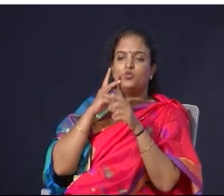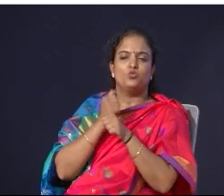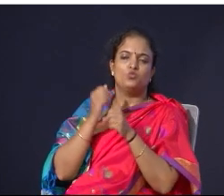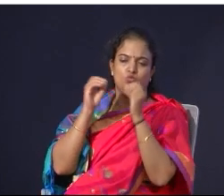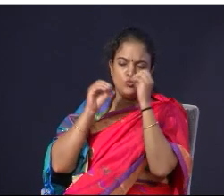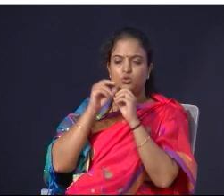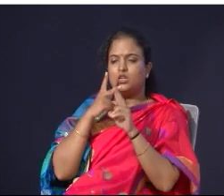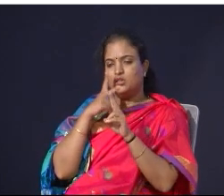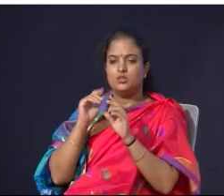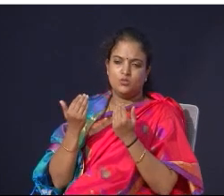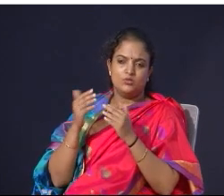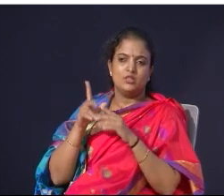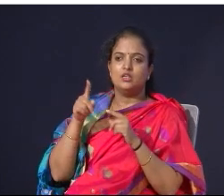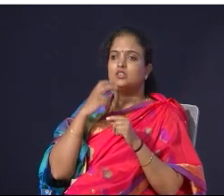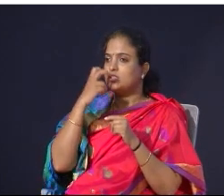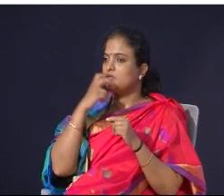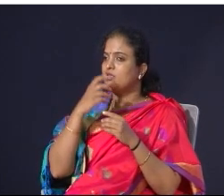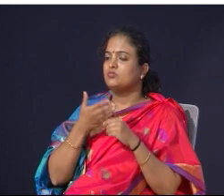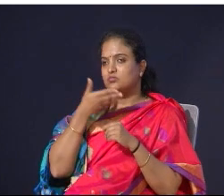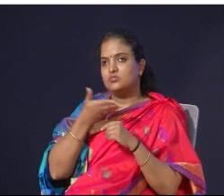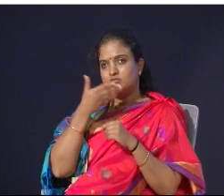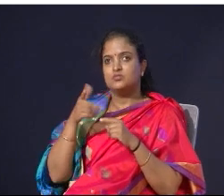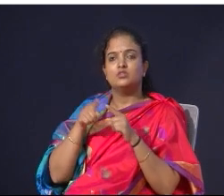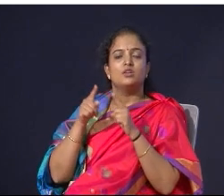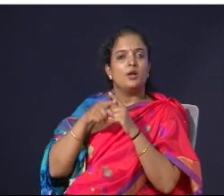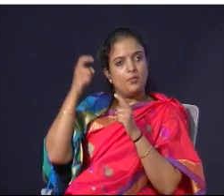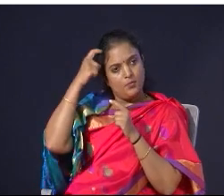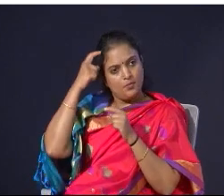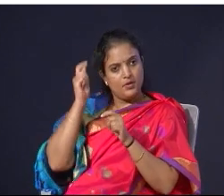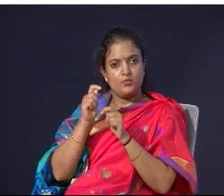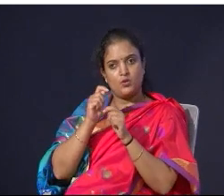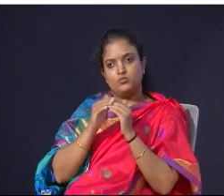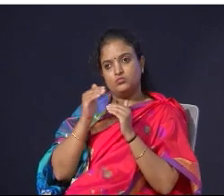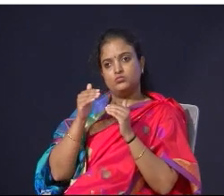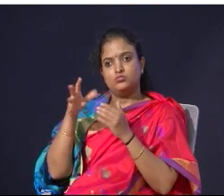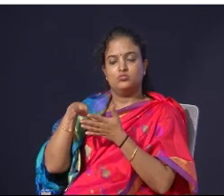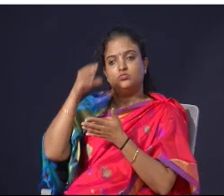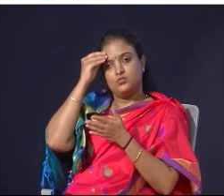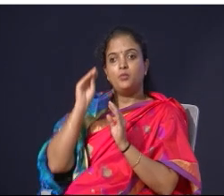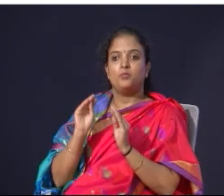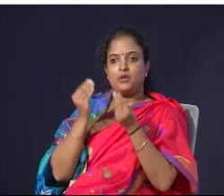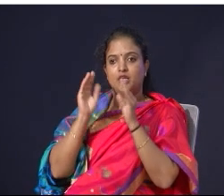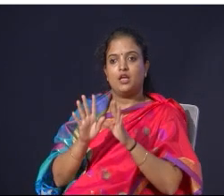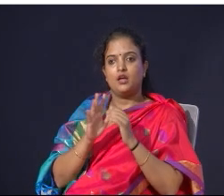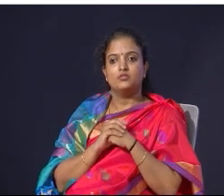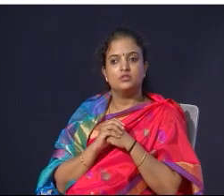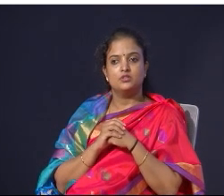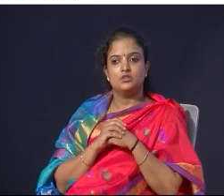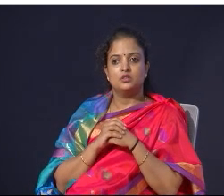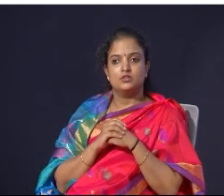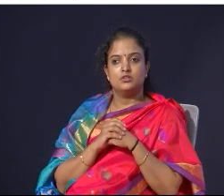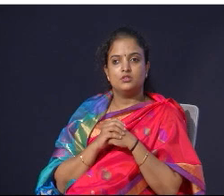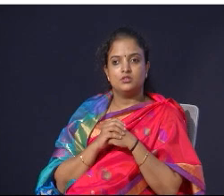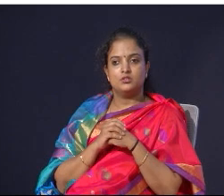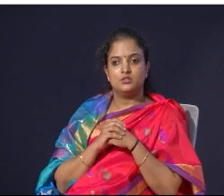So even the speech therapists use it. So it stimulates the brain, and then the brain can absorb better. So these are pictures